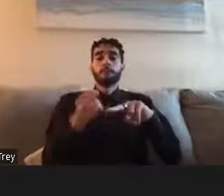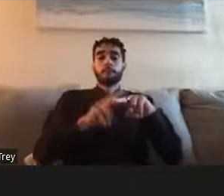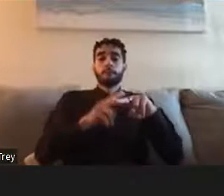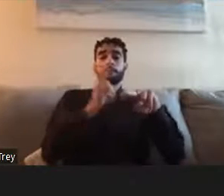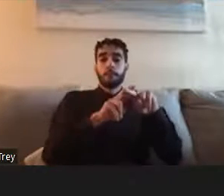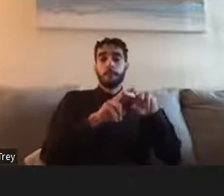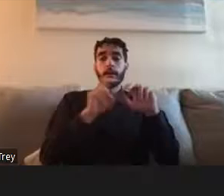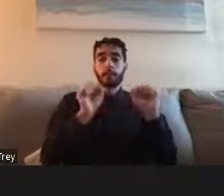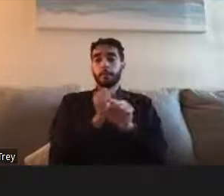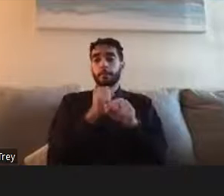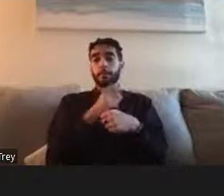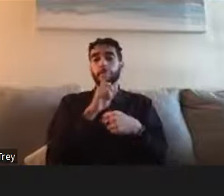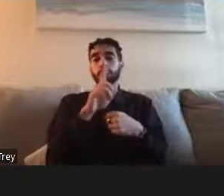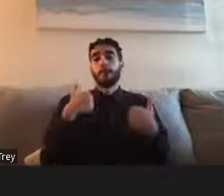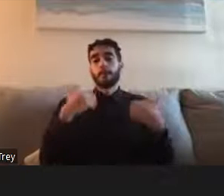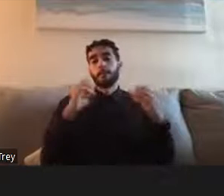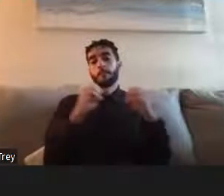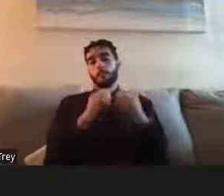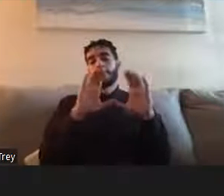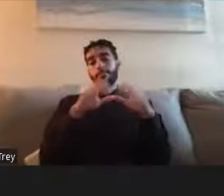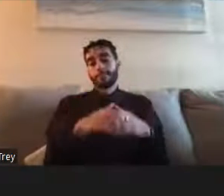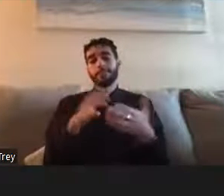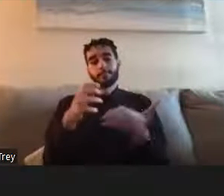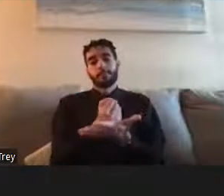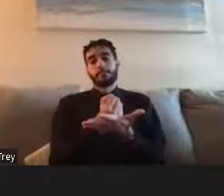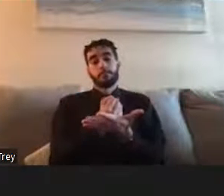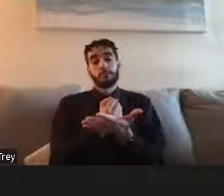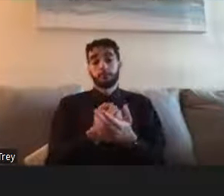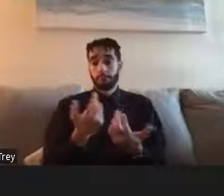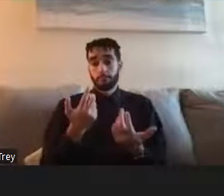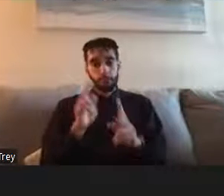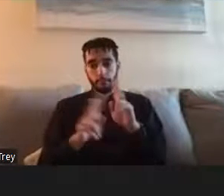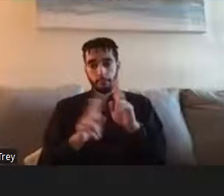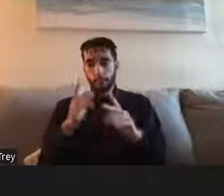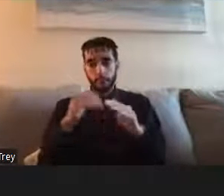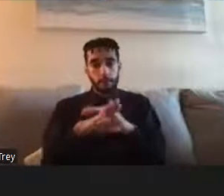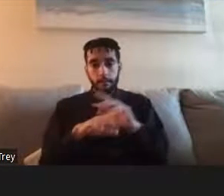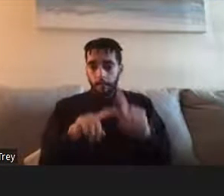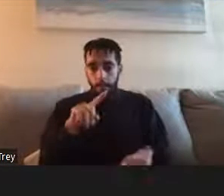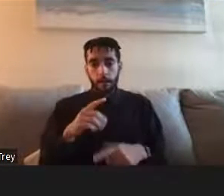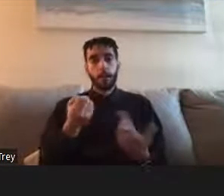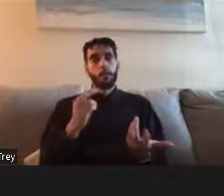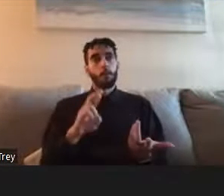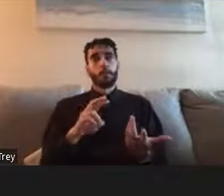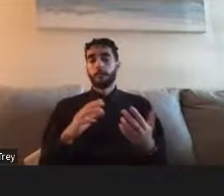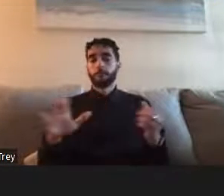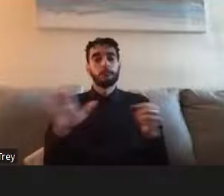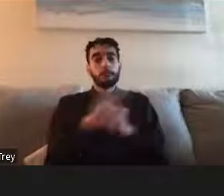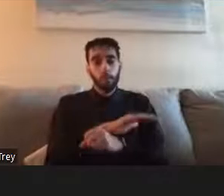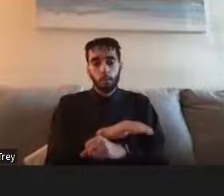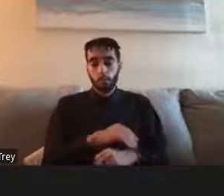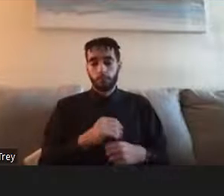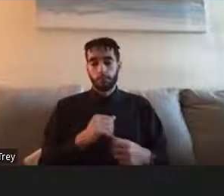more classes available, because right now either people can't get in, the classes are full, or there's not